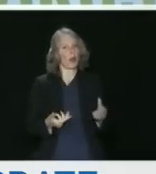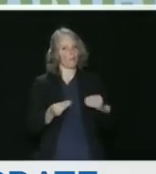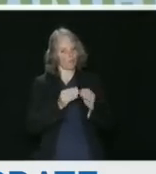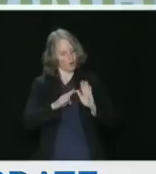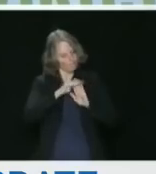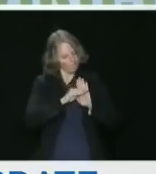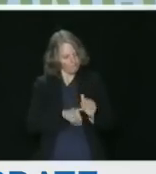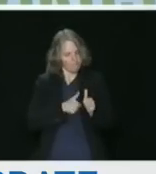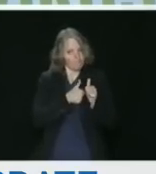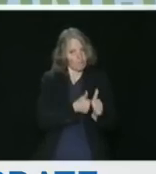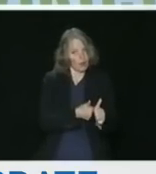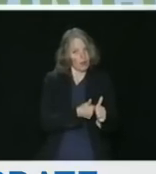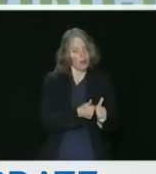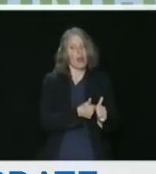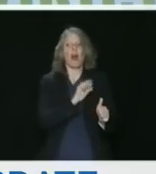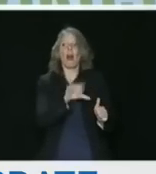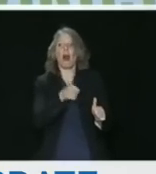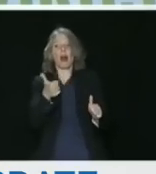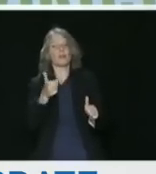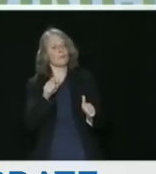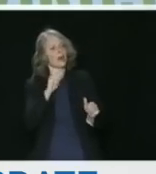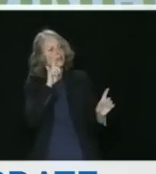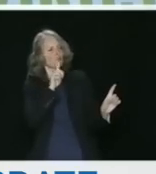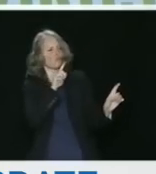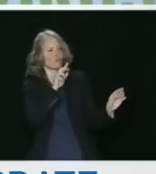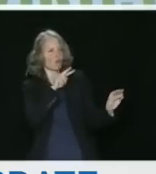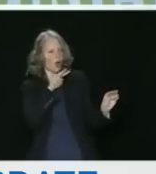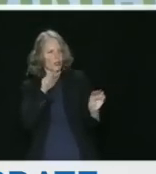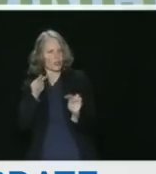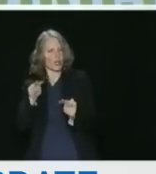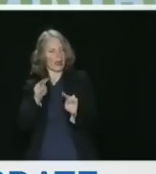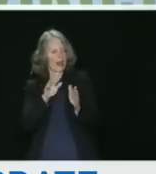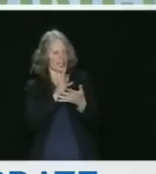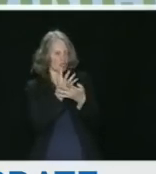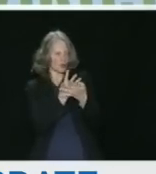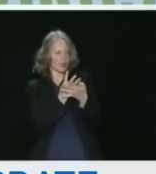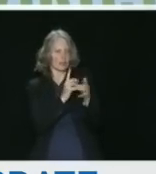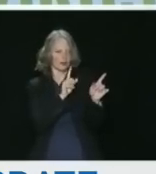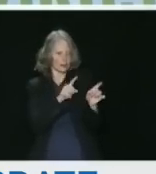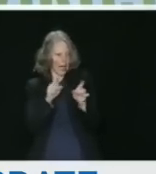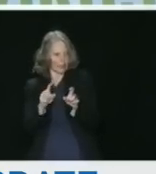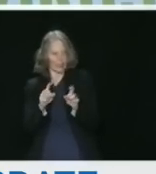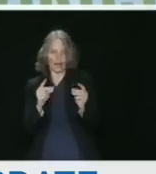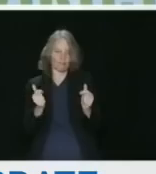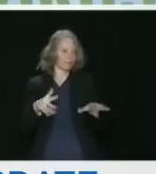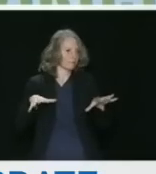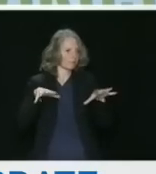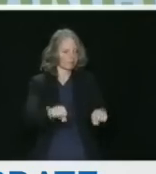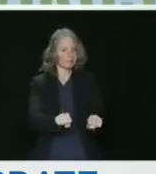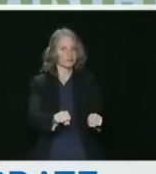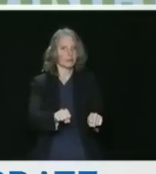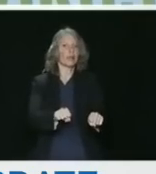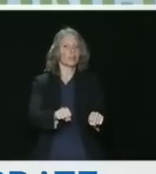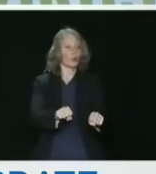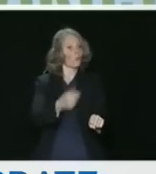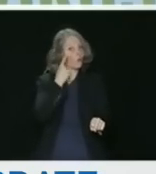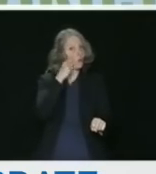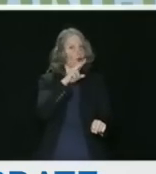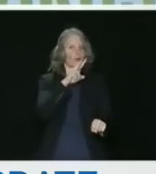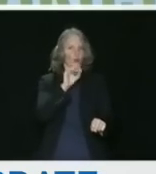vigilance is necessary to monitor, screen, and rapidly respond to any rising cases to stop a variant of concern in its